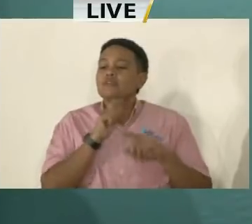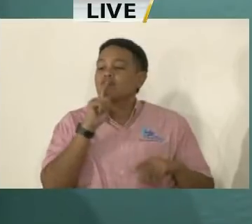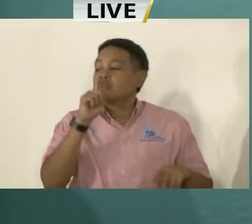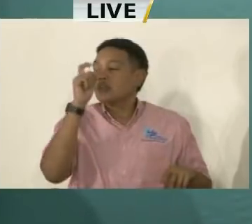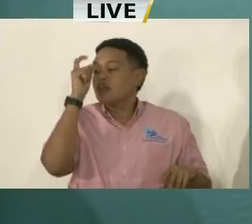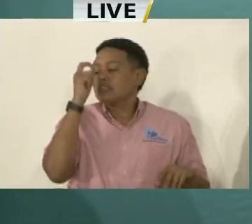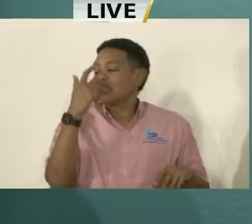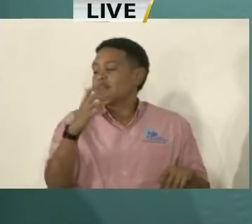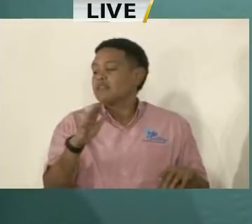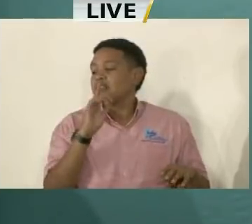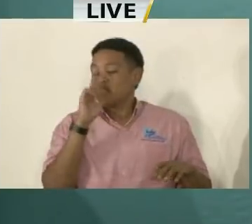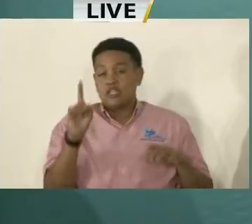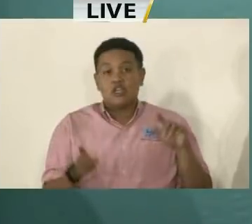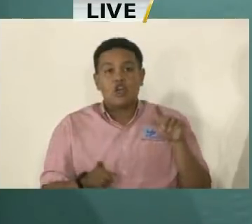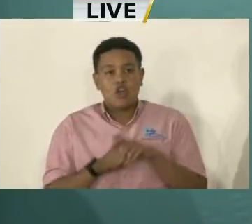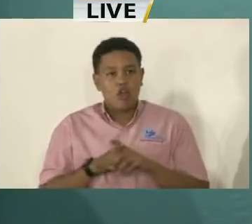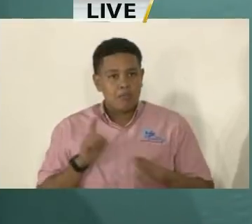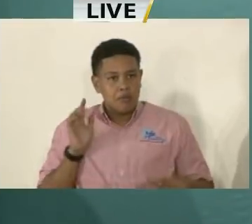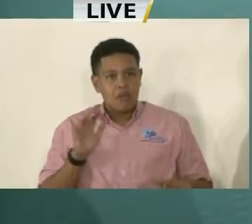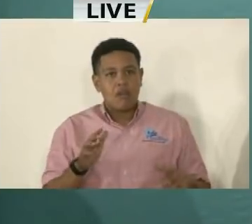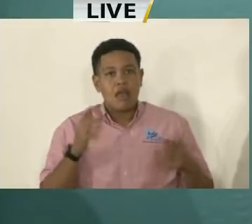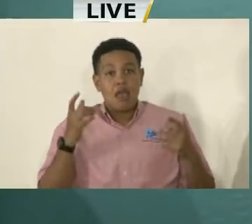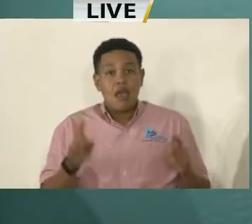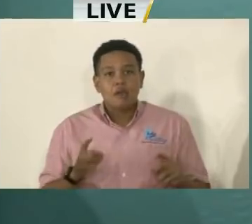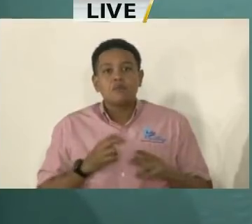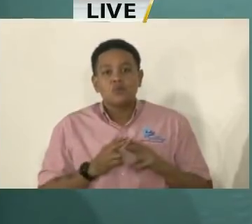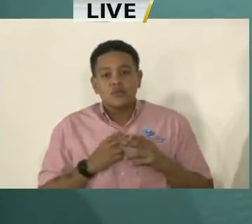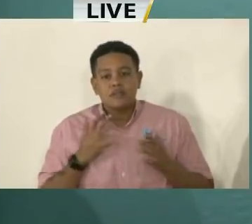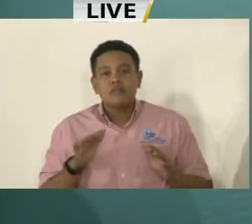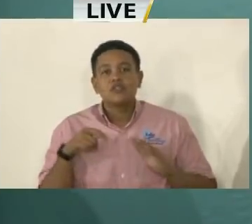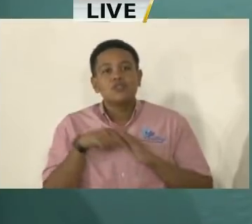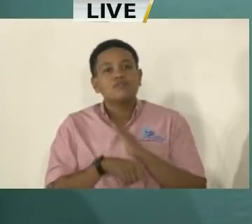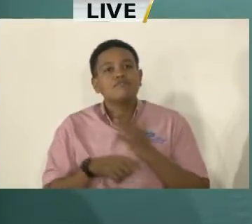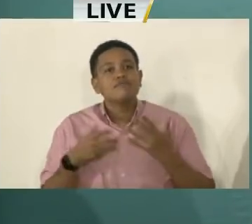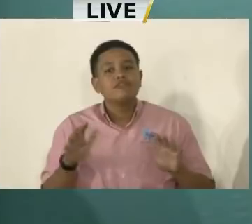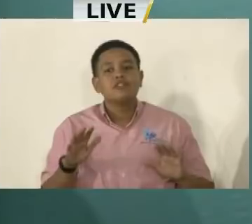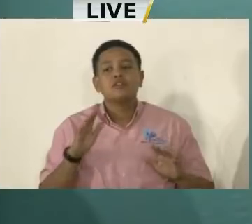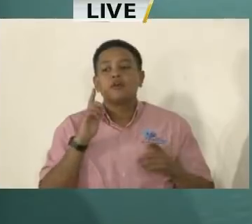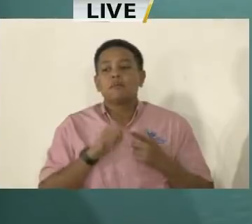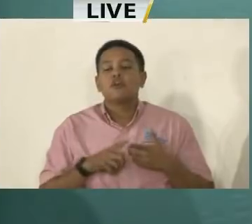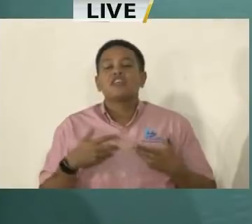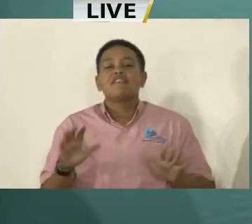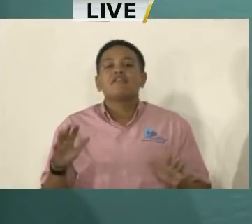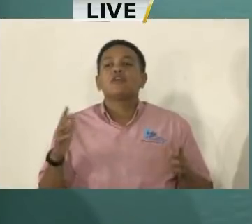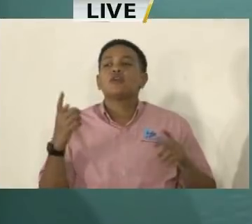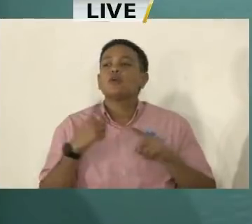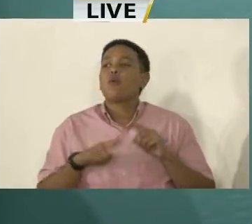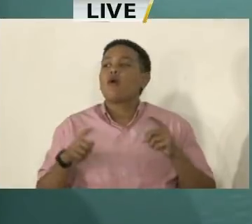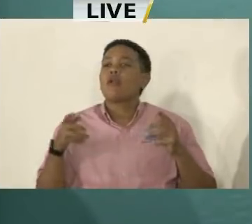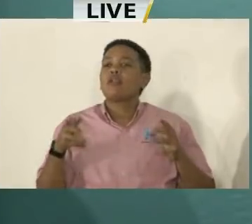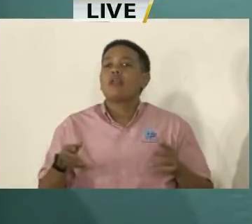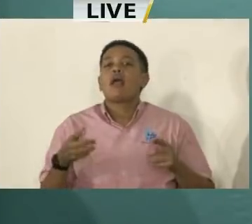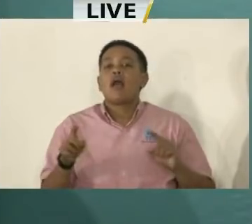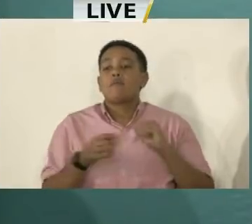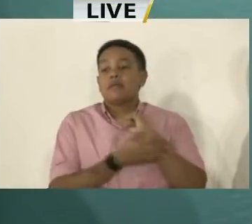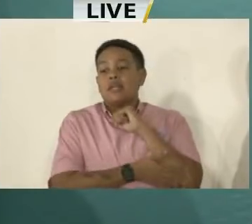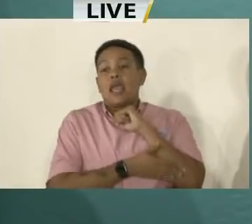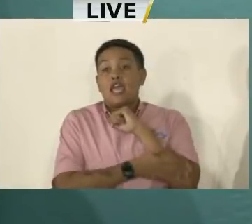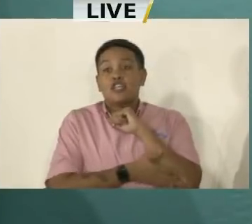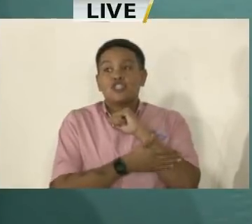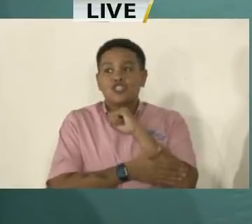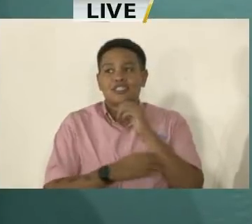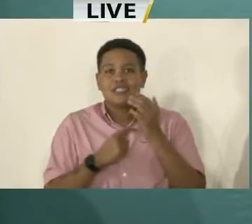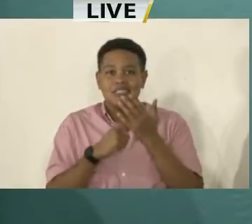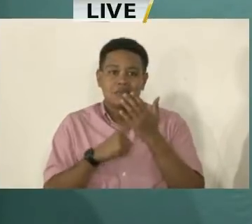that is coming, and also that we can complete the State of the Nation debate, which in fact